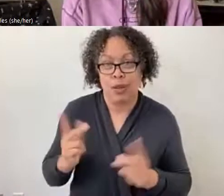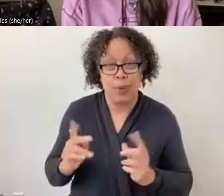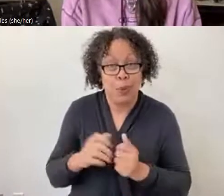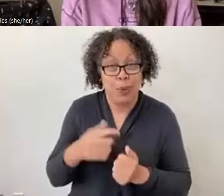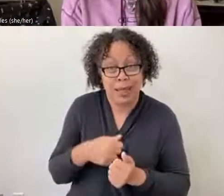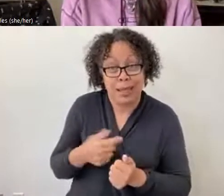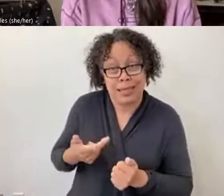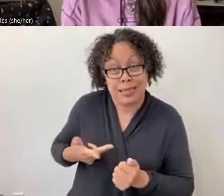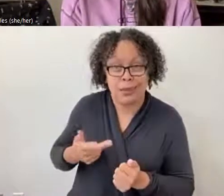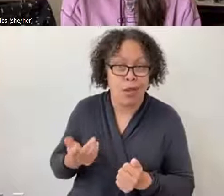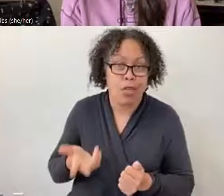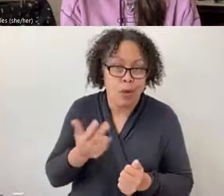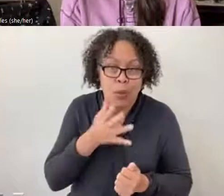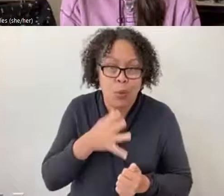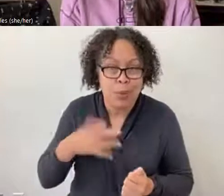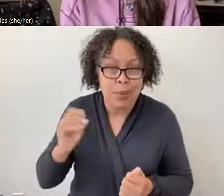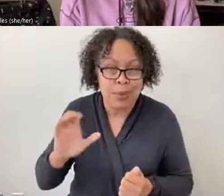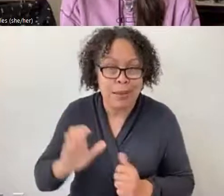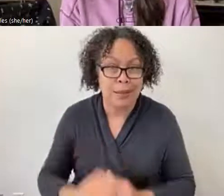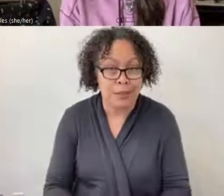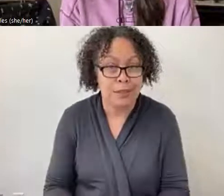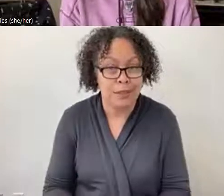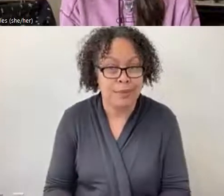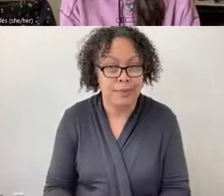three women of color, and